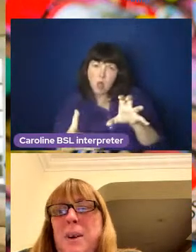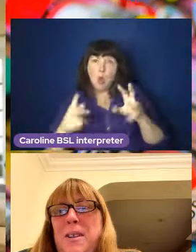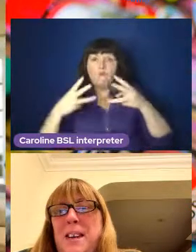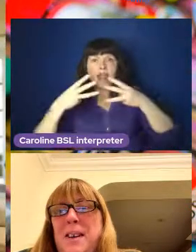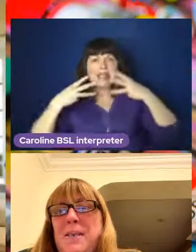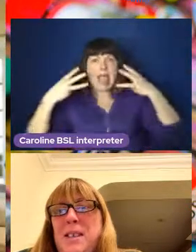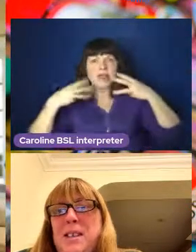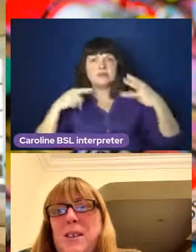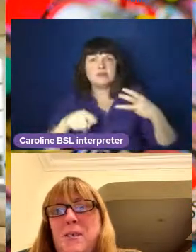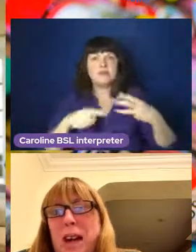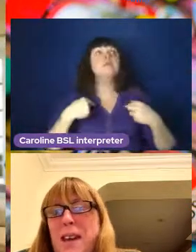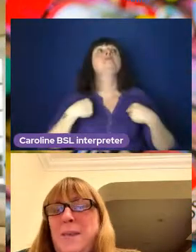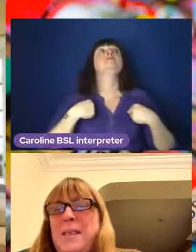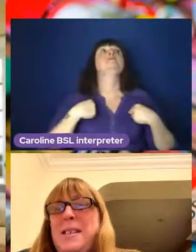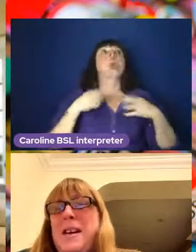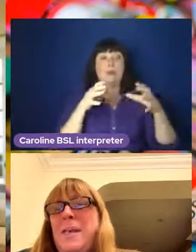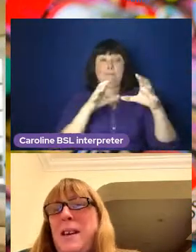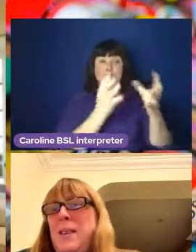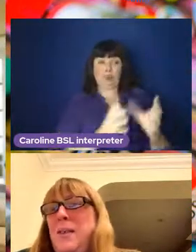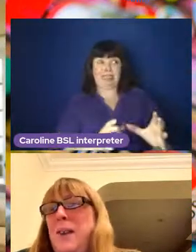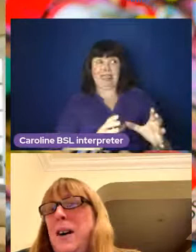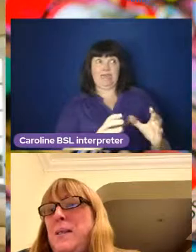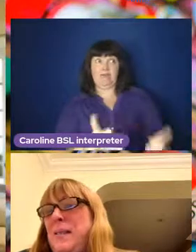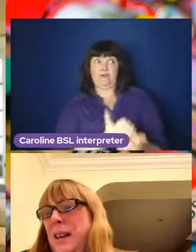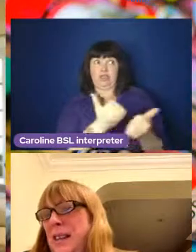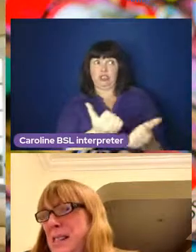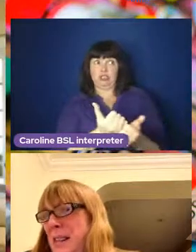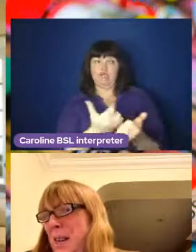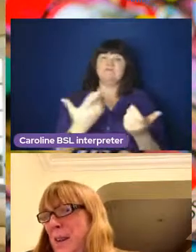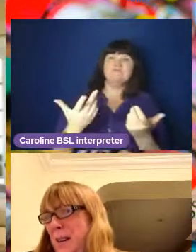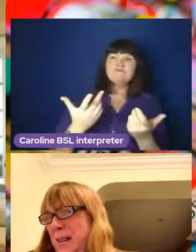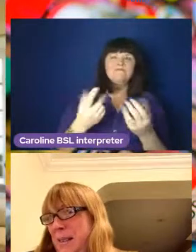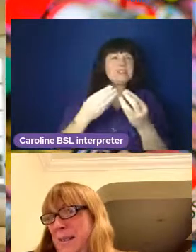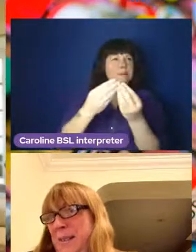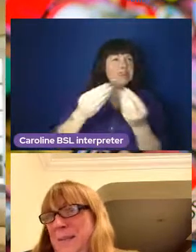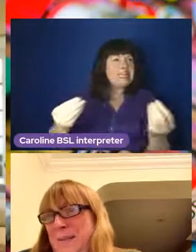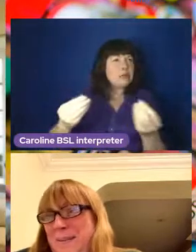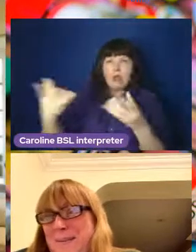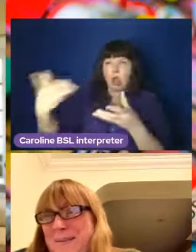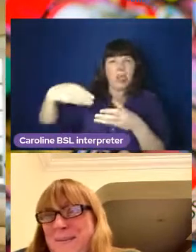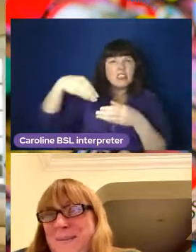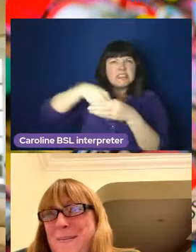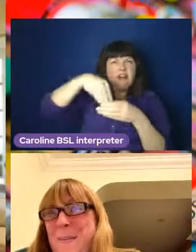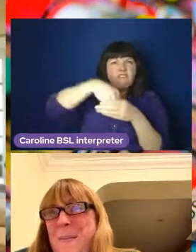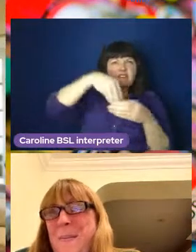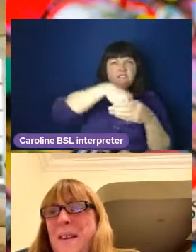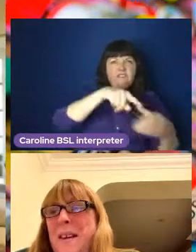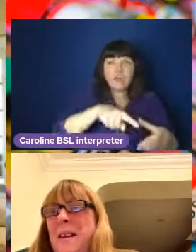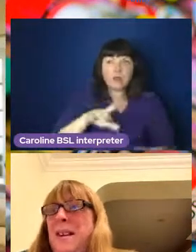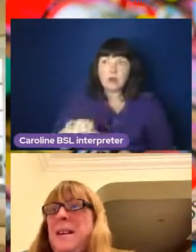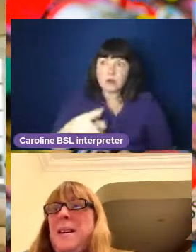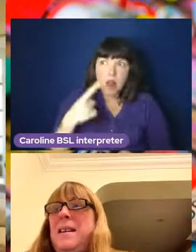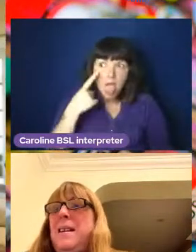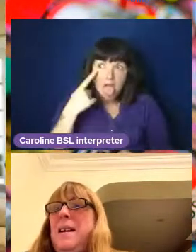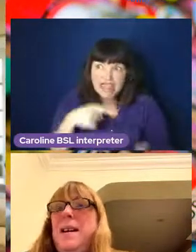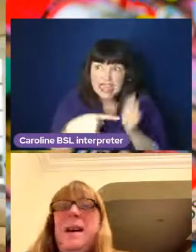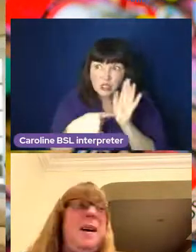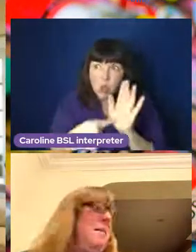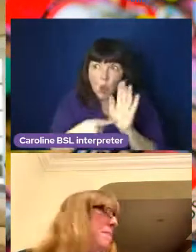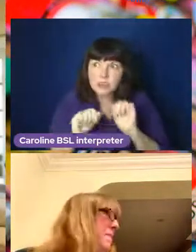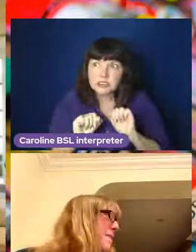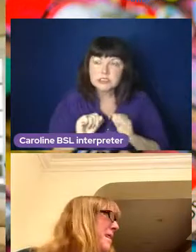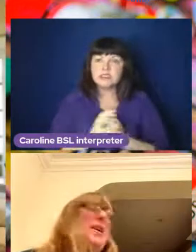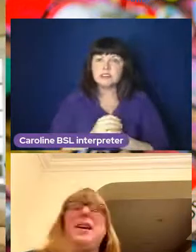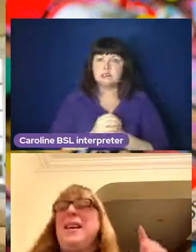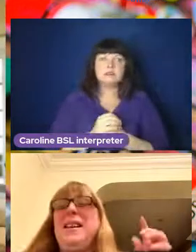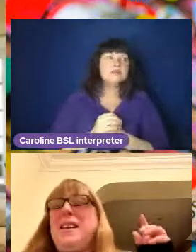finished the body. I'm just waiting for the stuffing to arrive so I can stuff her. Can we have a quick look? This is nothing to do with the show. This is a